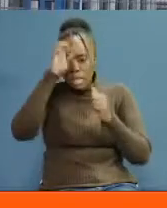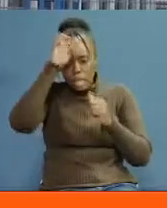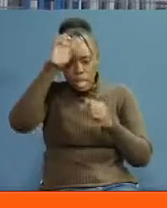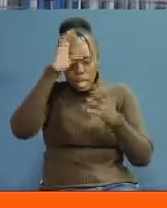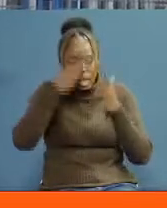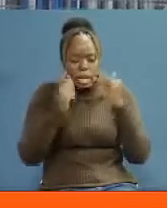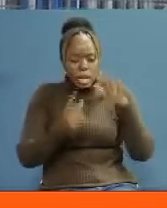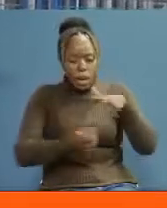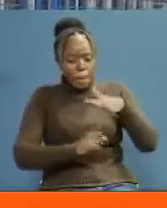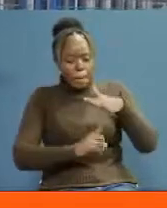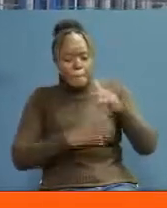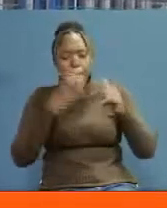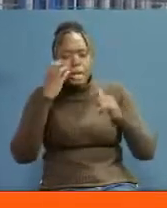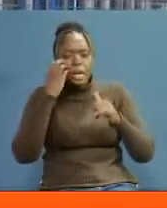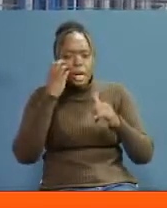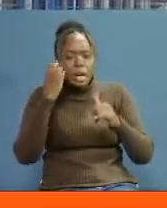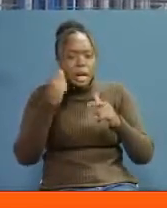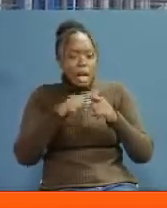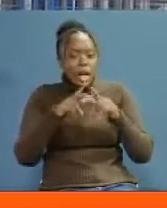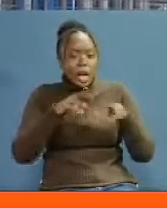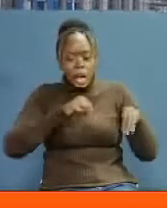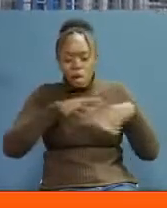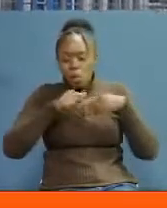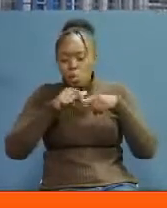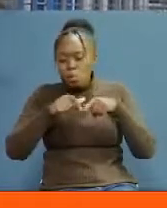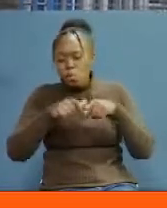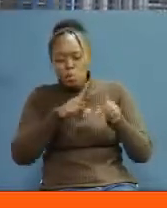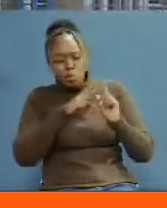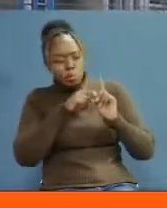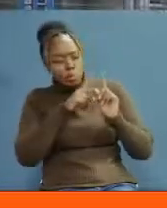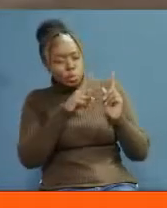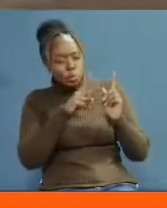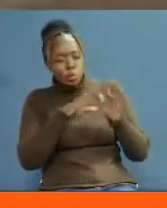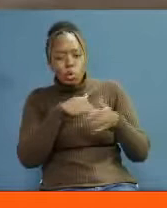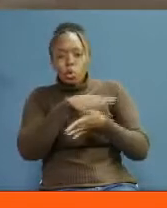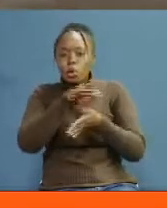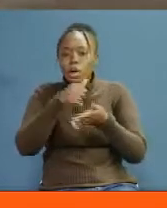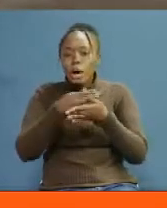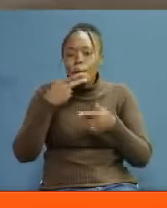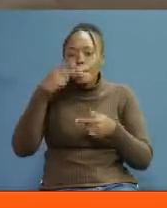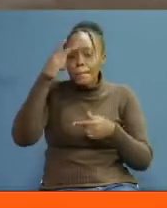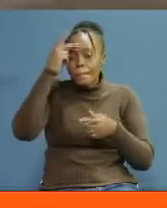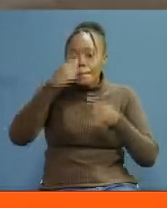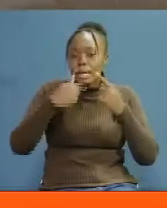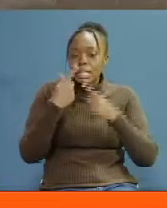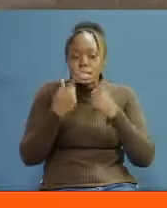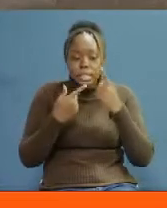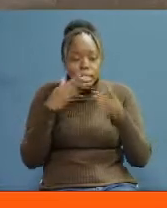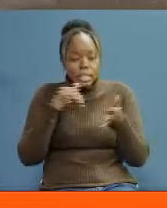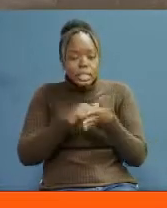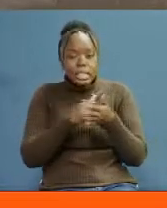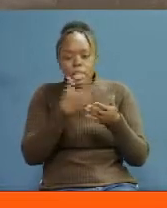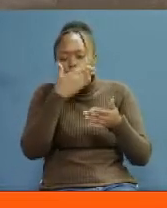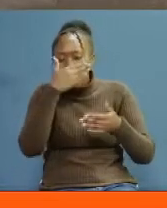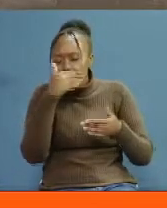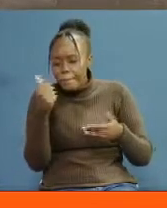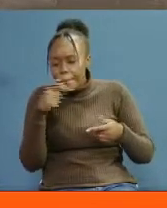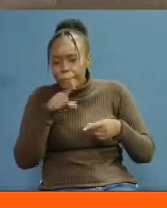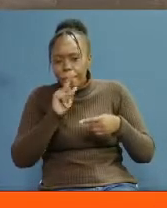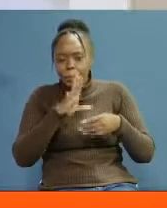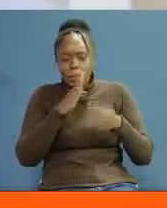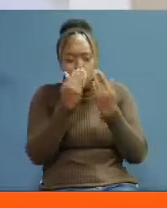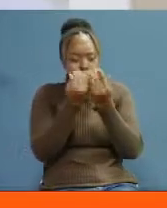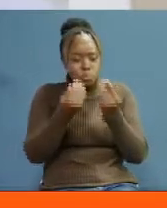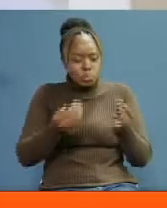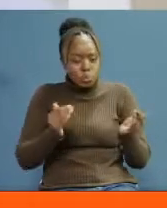Waziri wa ilimu jojimagoha ama waelekezi ya kidole chala wama wazazi hakiwarai kuwa vilelezo bora kwa watoto wao